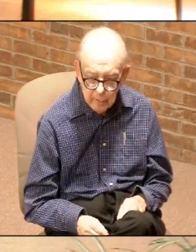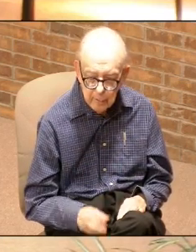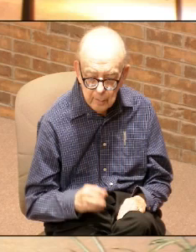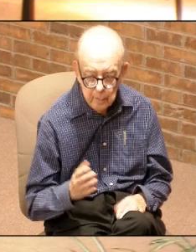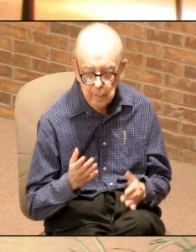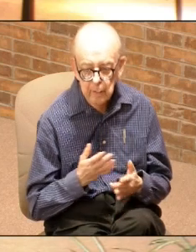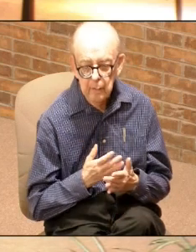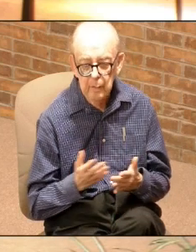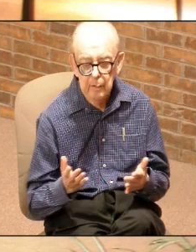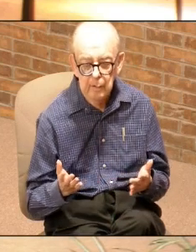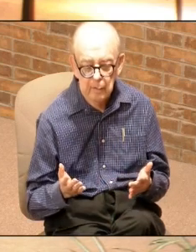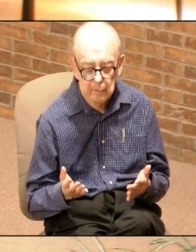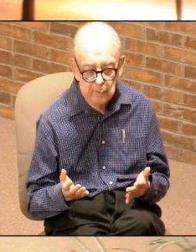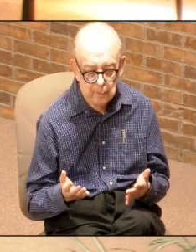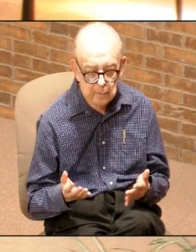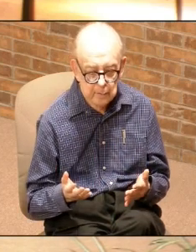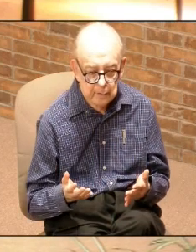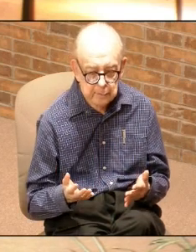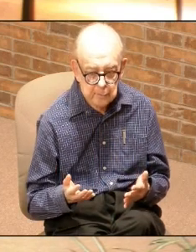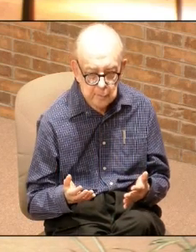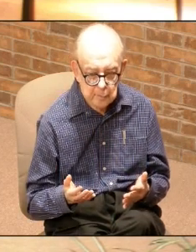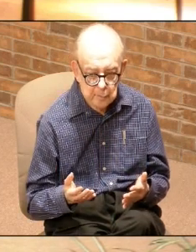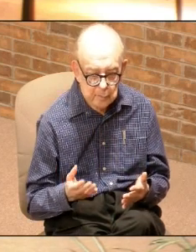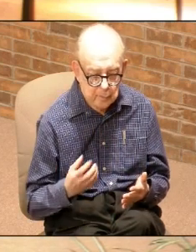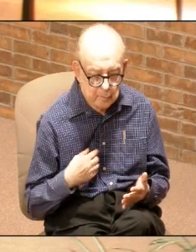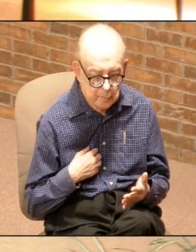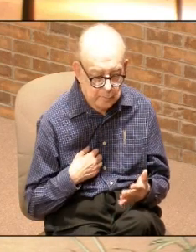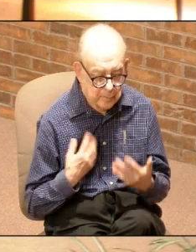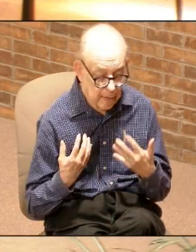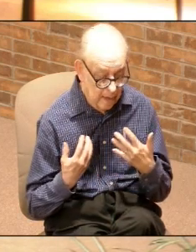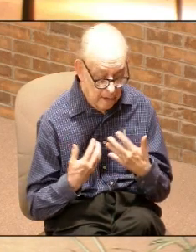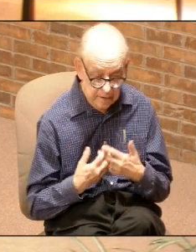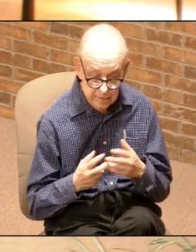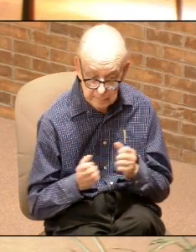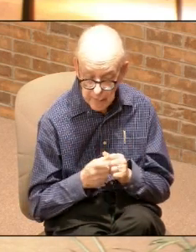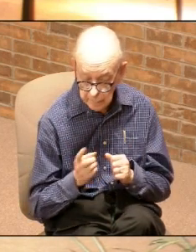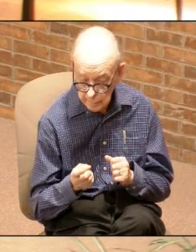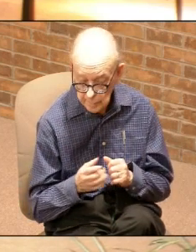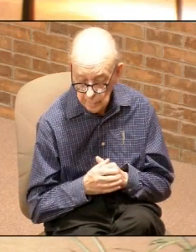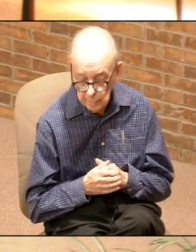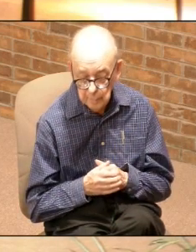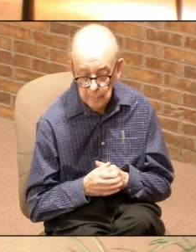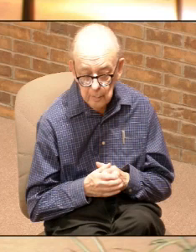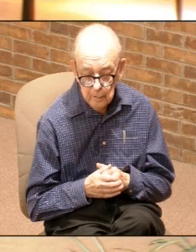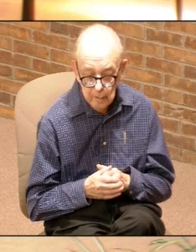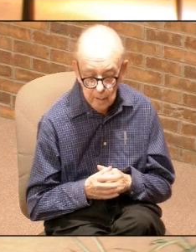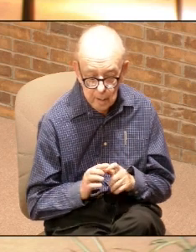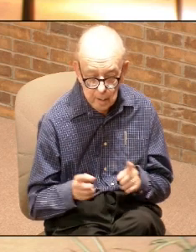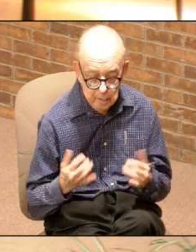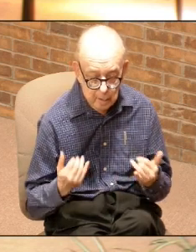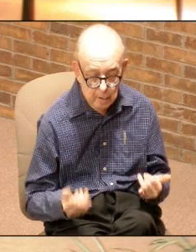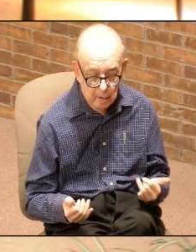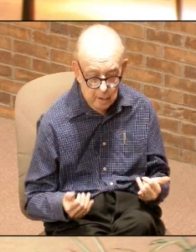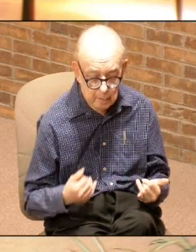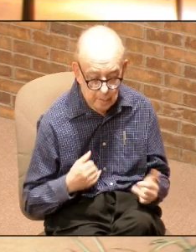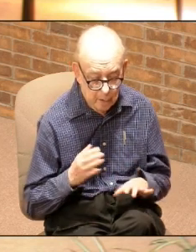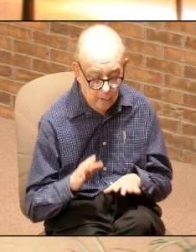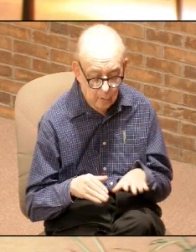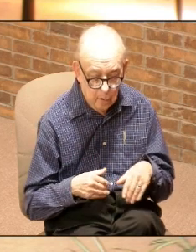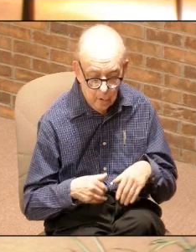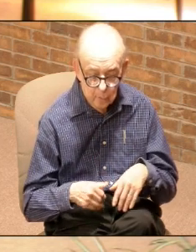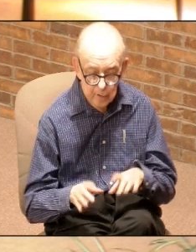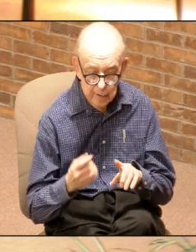Other things, and I could fit right in with it. But today I walk away from